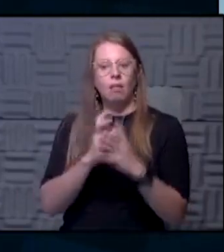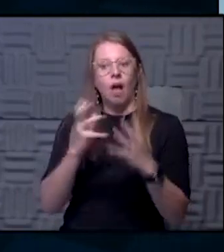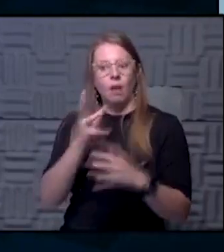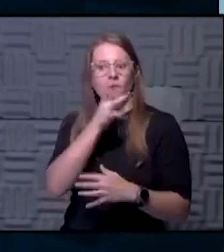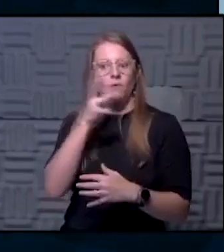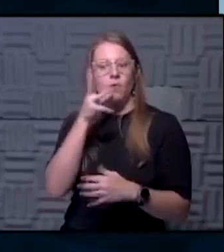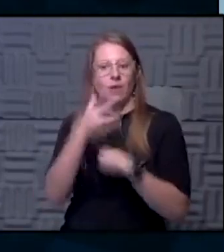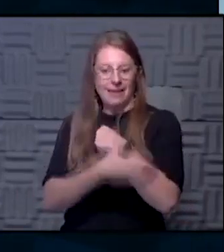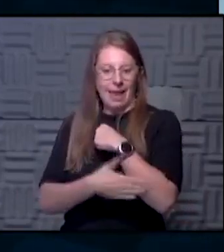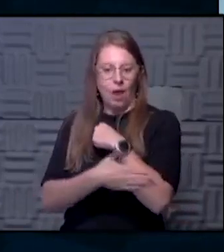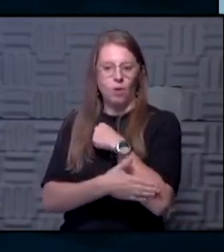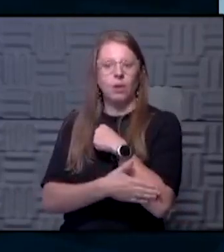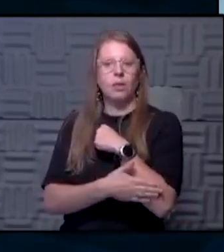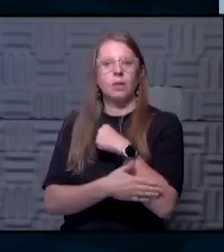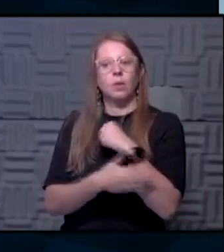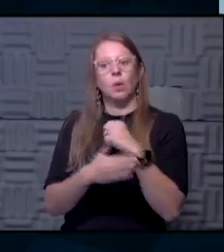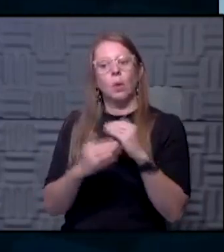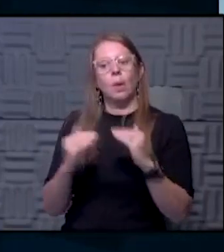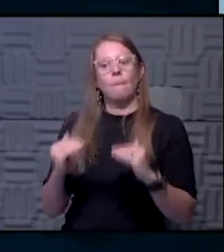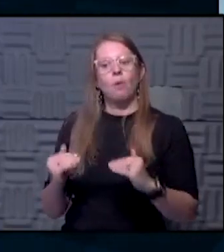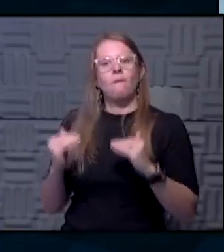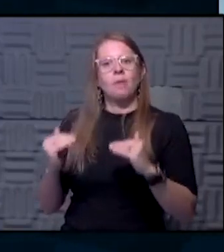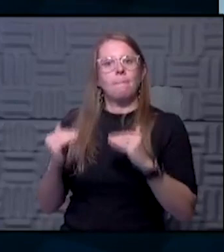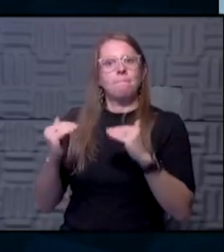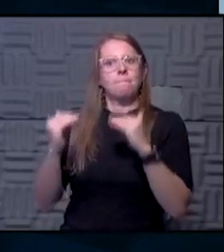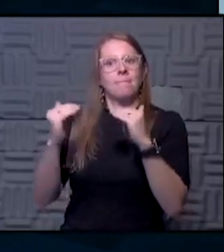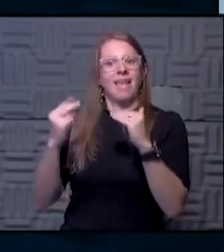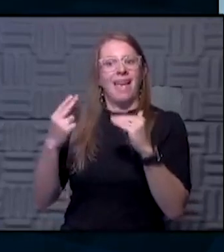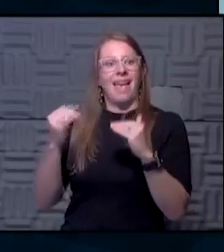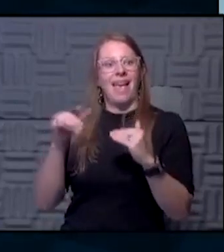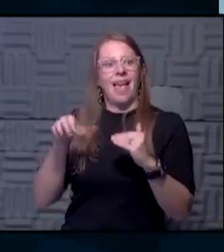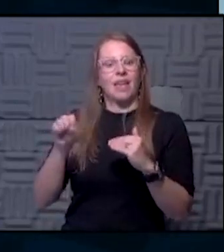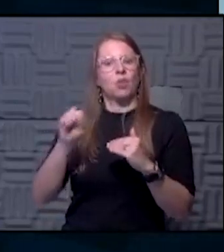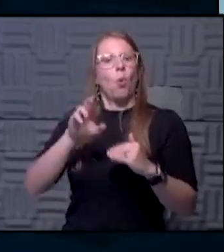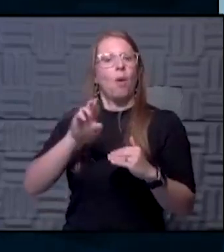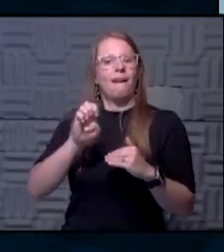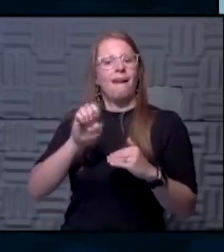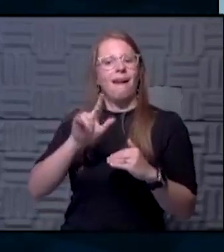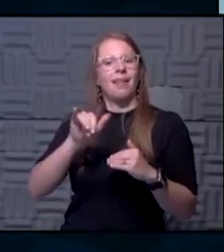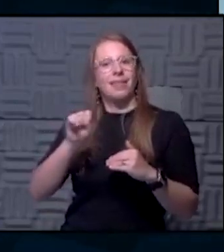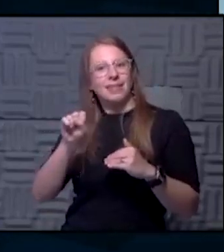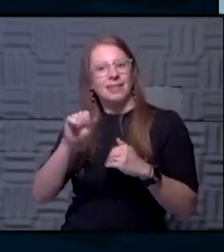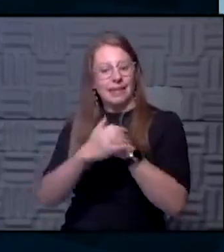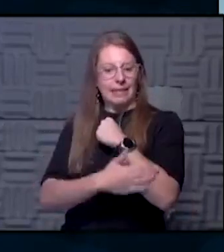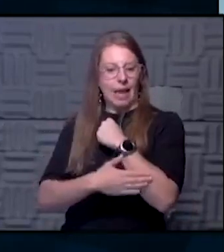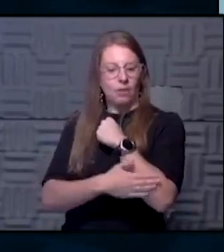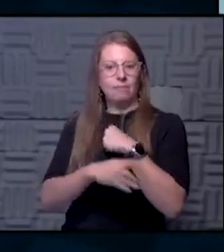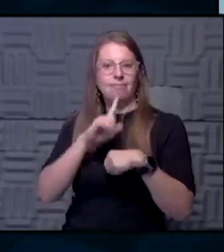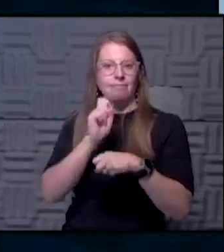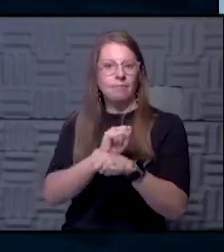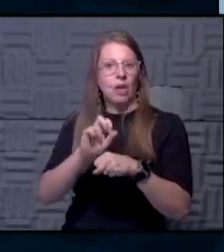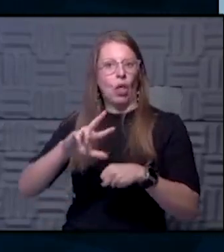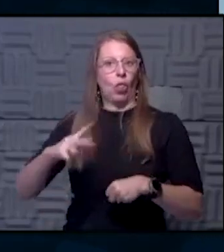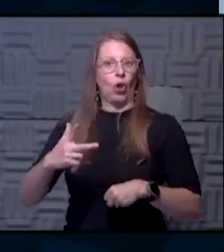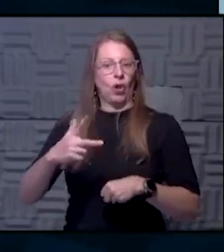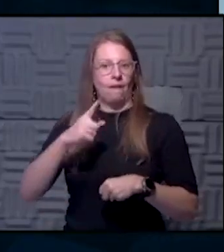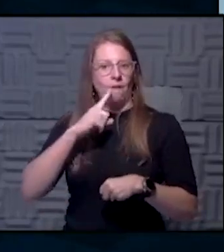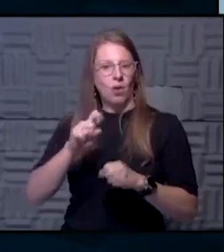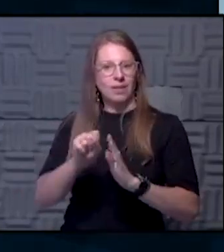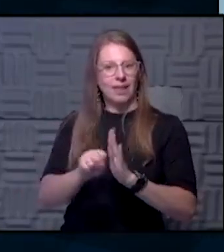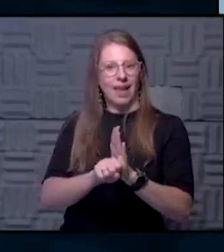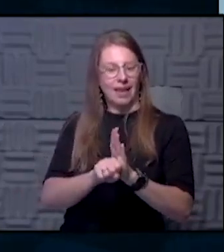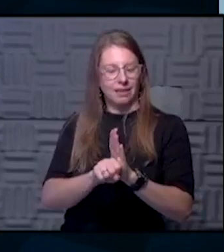counties that are starting to be top tier, and Hayes or Ellis County is actually third in the state as